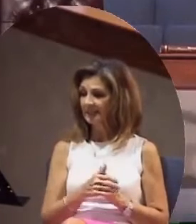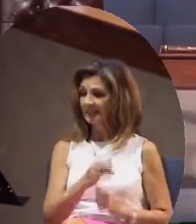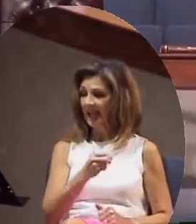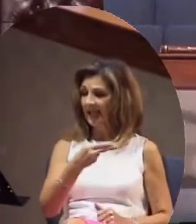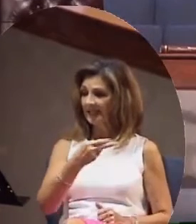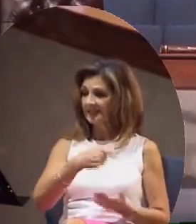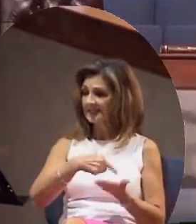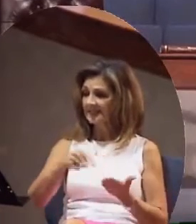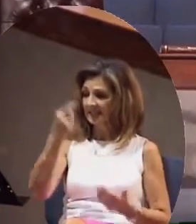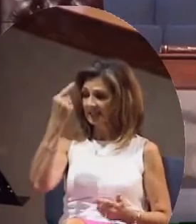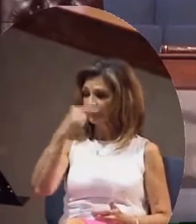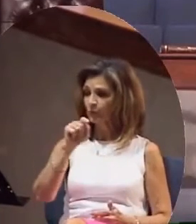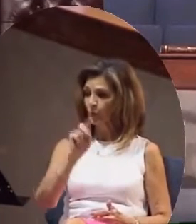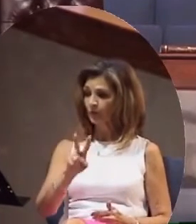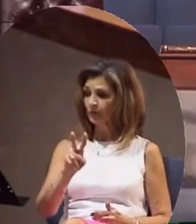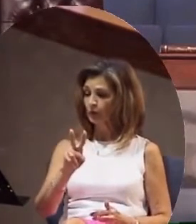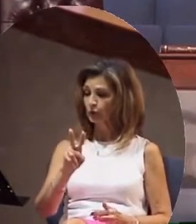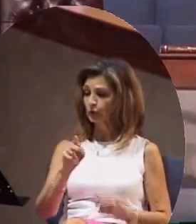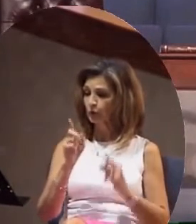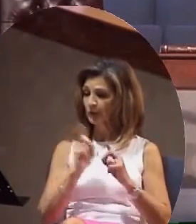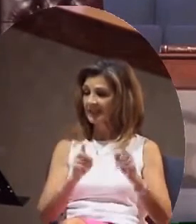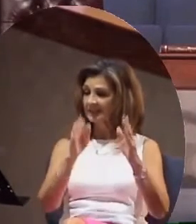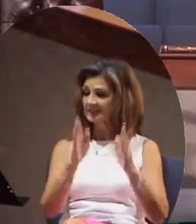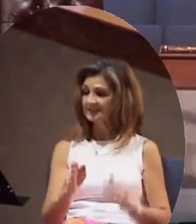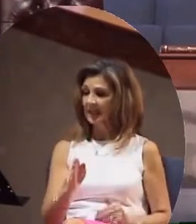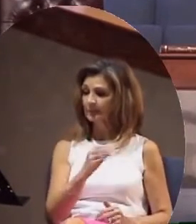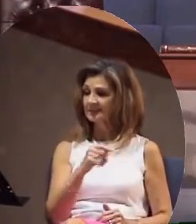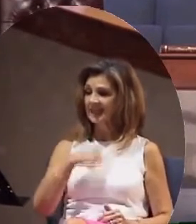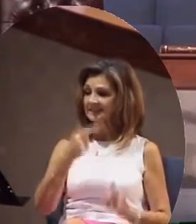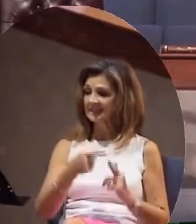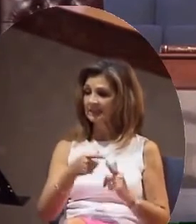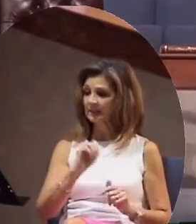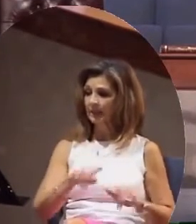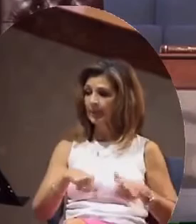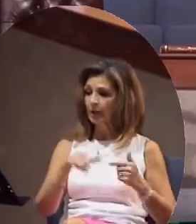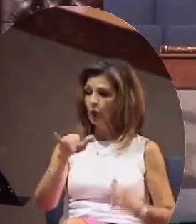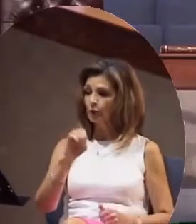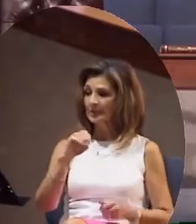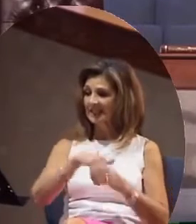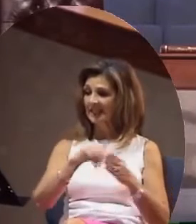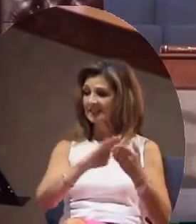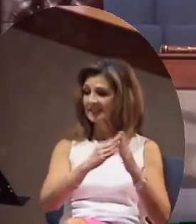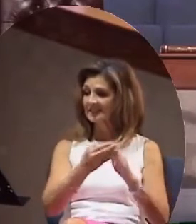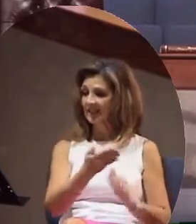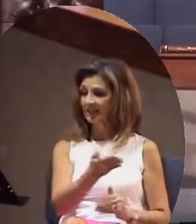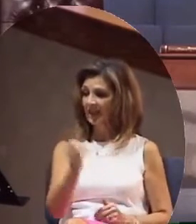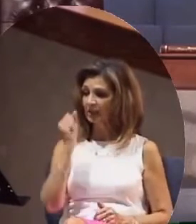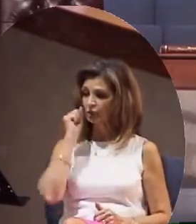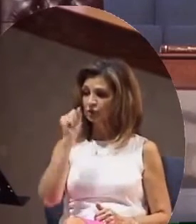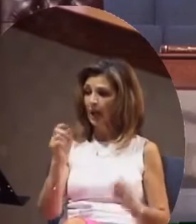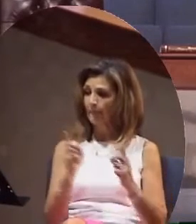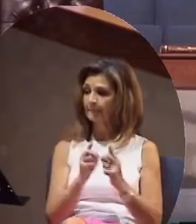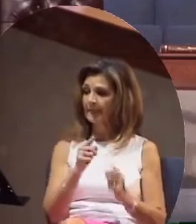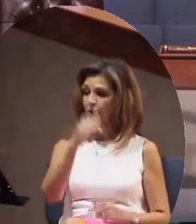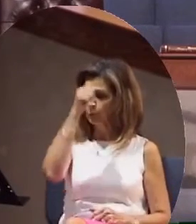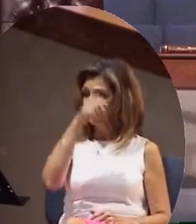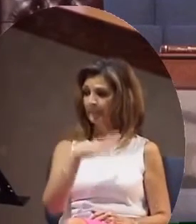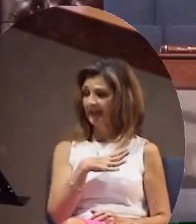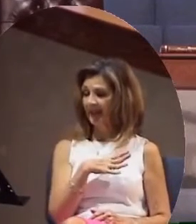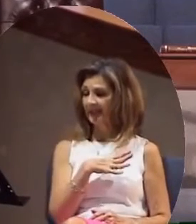sendeth forth two of his disciples and saith unto them, go ye into the city. Here it is. There shall meet you a